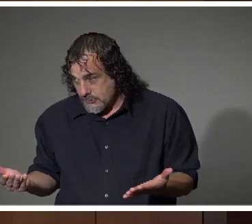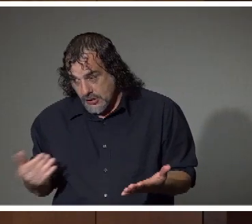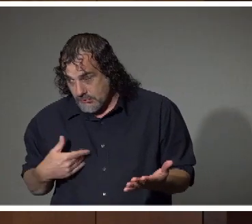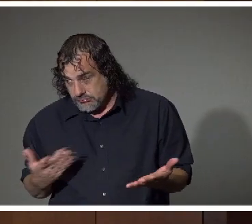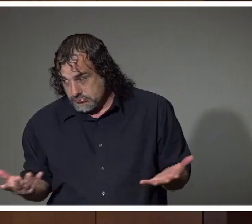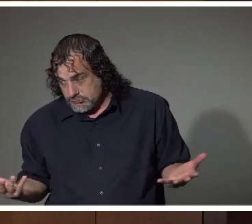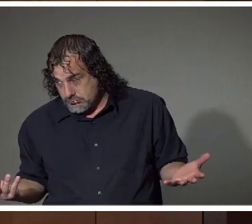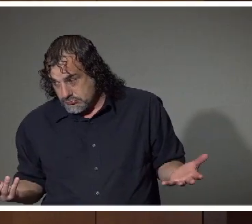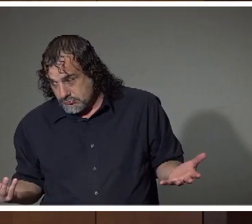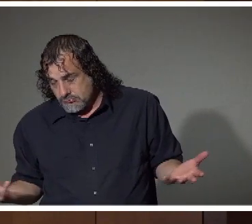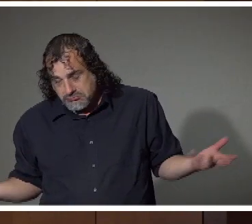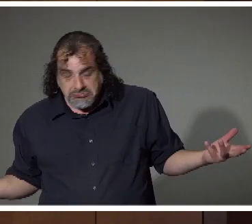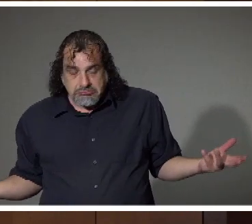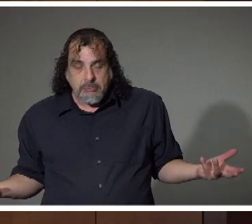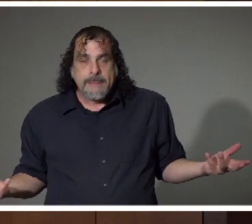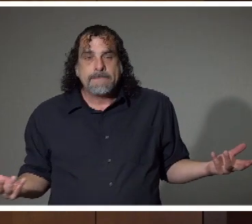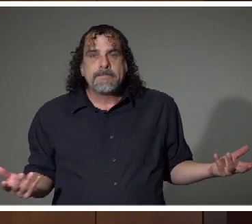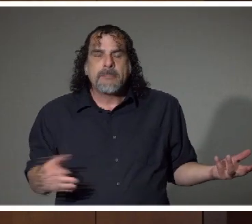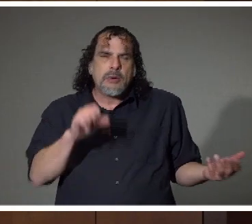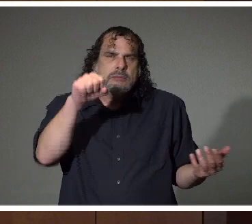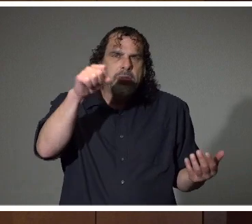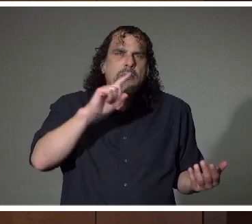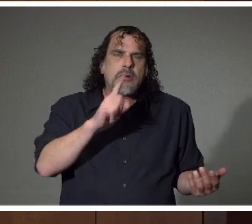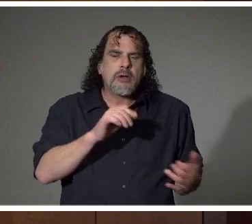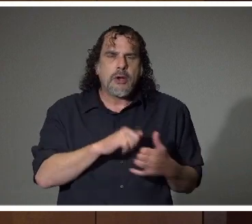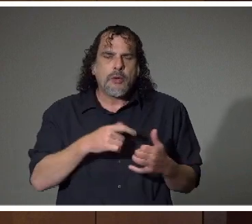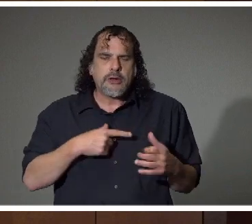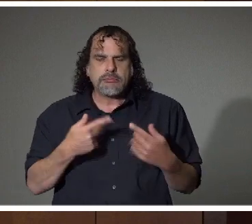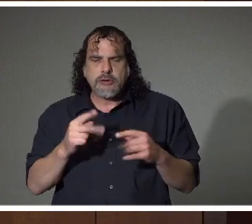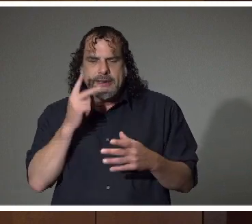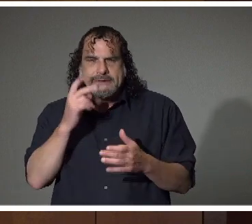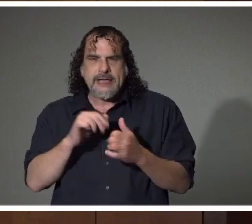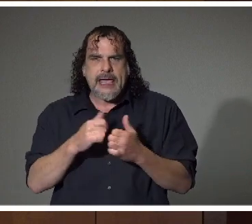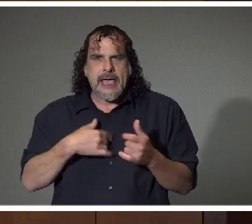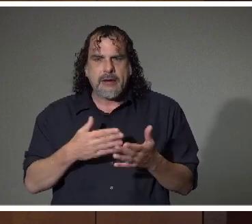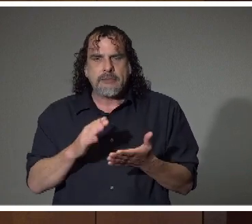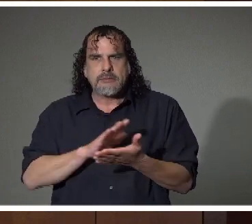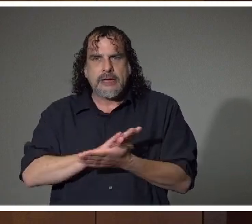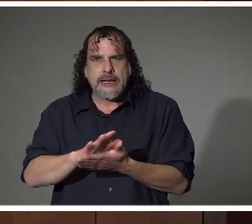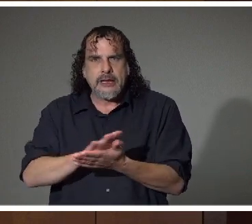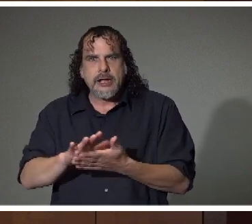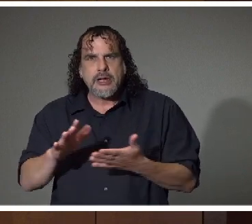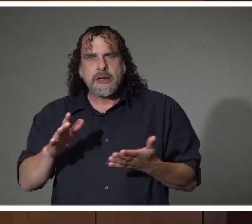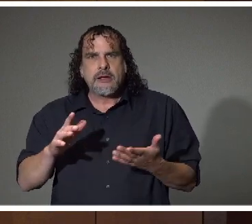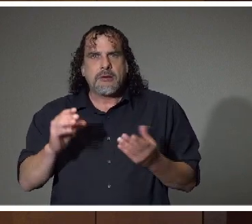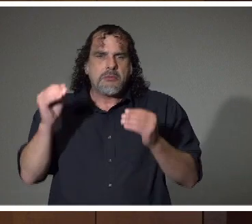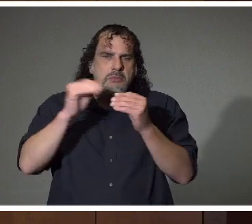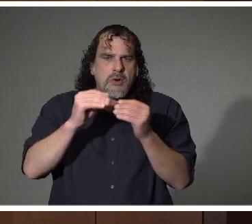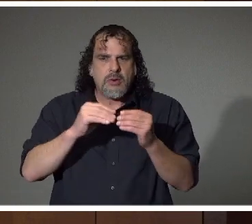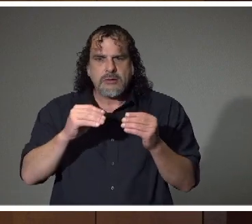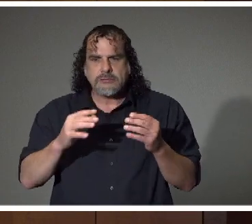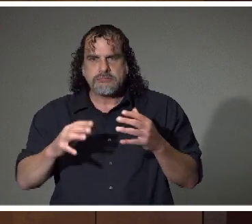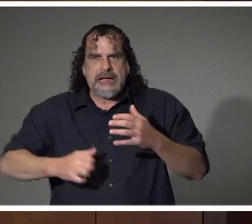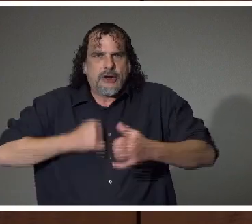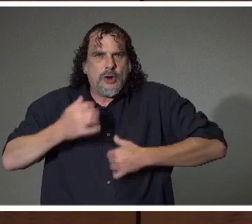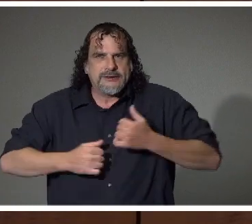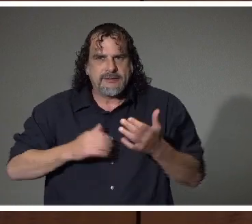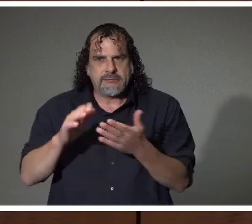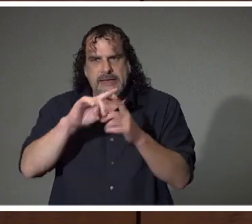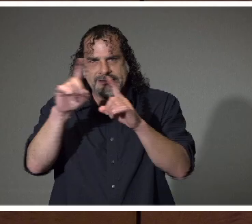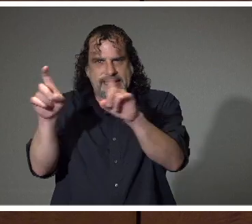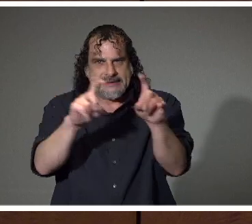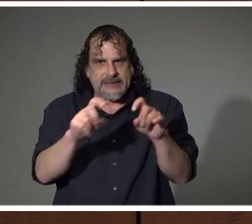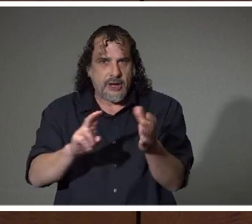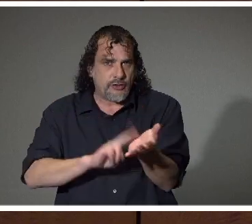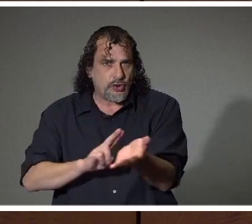general? Yeah, we are, and we're trying to see more and more what we can do about helping with cleaning, putting teams together, doing more aggressive in testing around